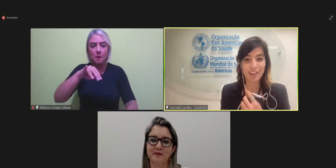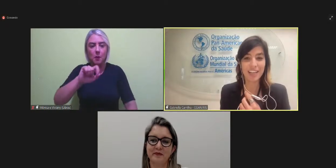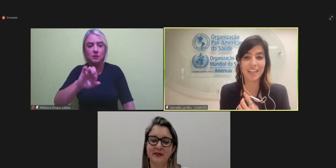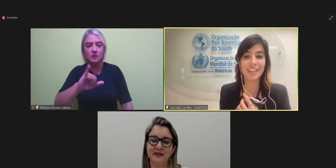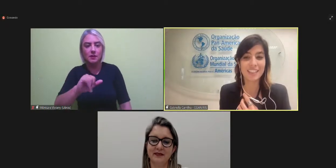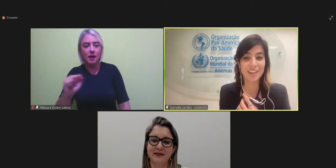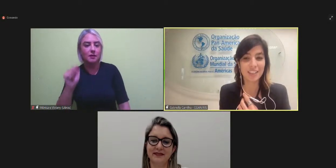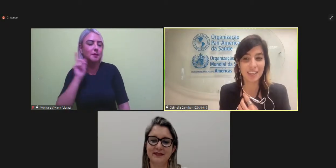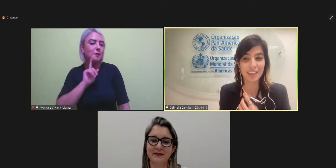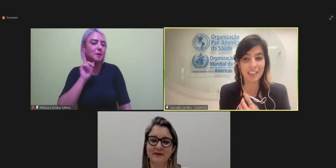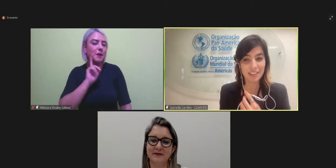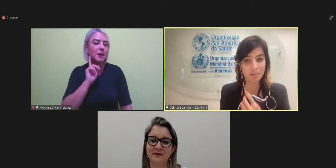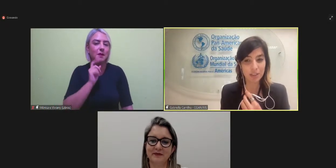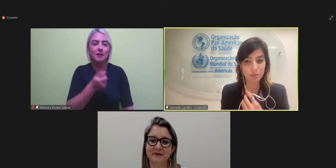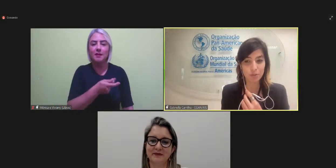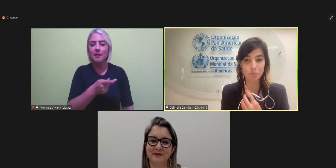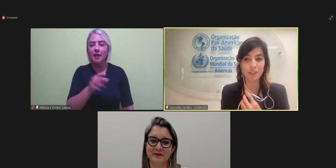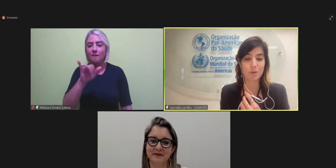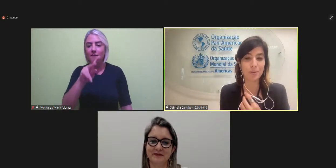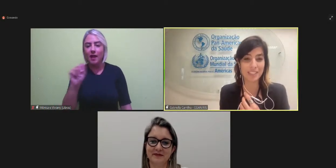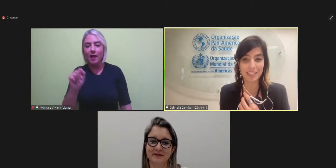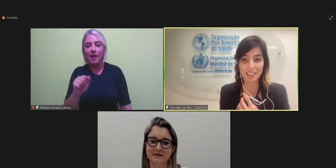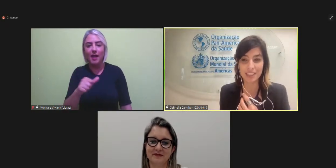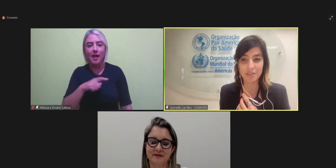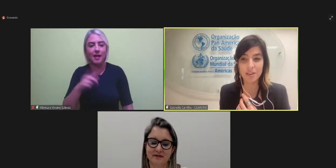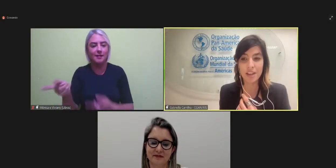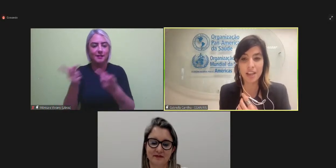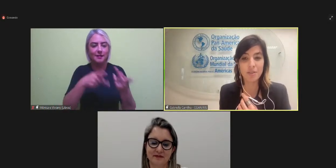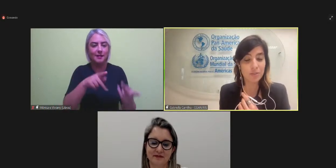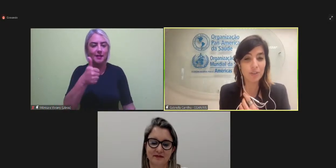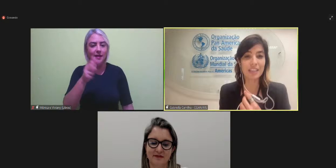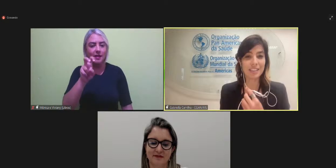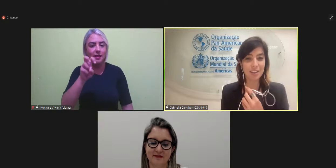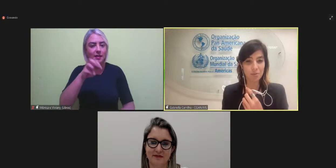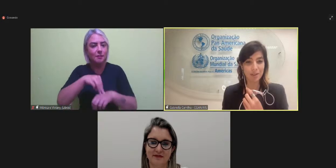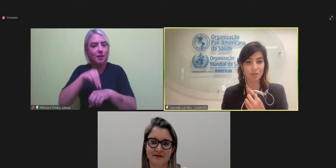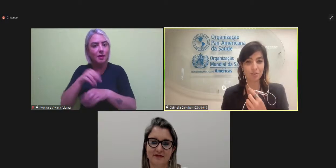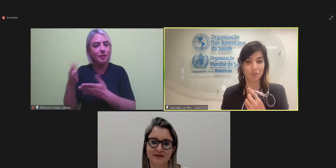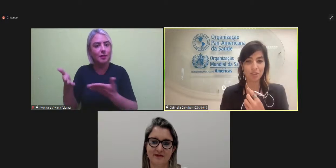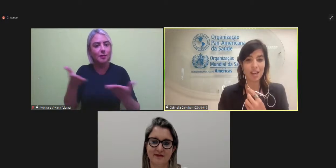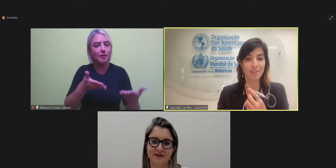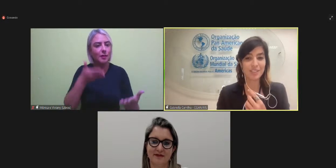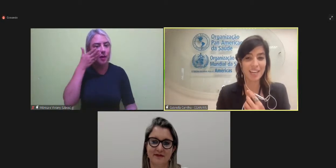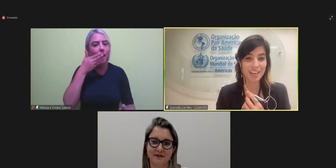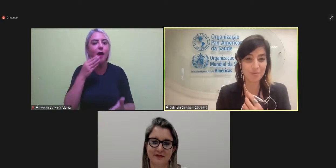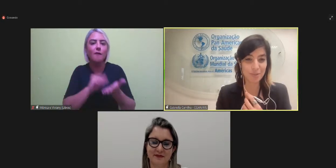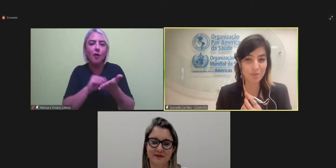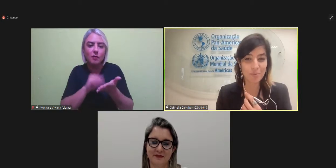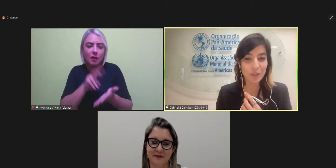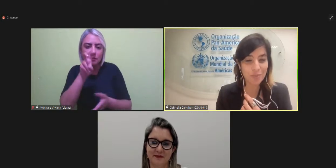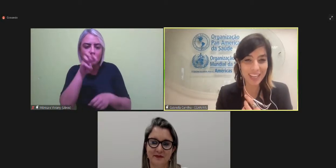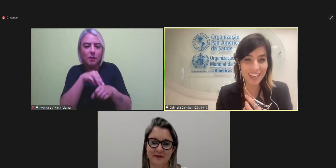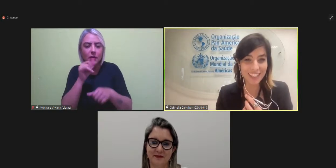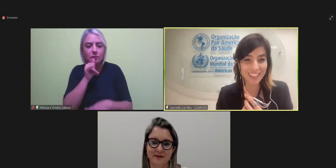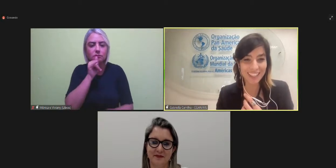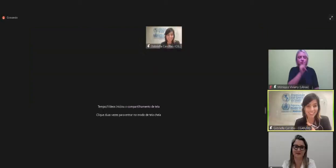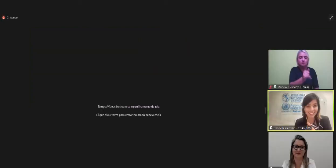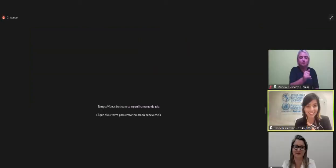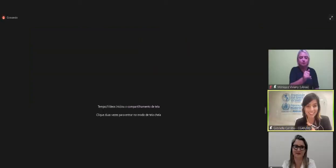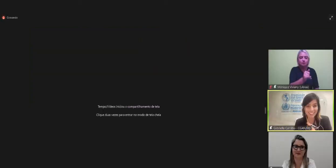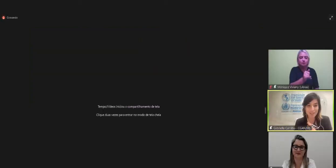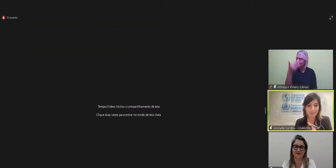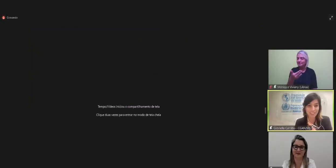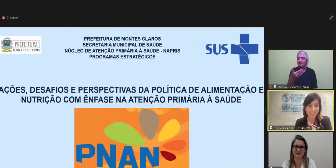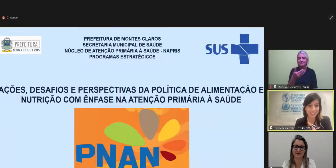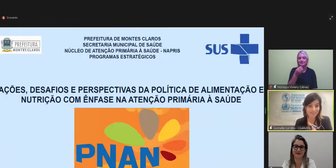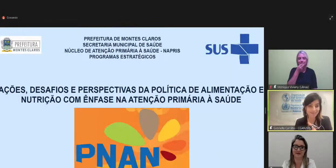Montes Claros, Minas Gerais. You will have 15 minutes now for your presentation, and when there's only 5 minutes left, we're going to tell